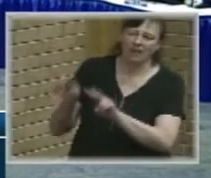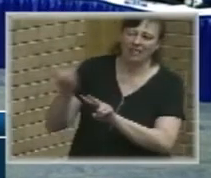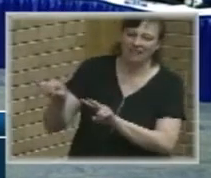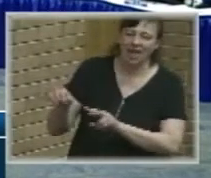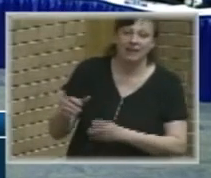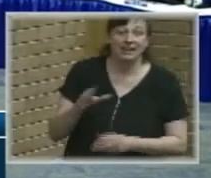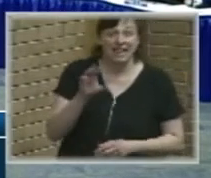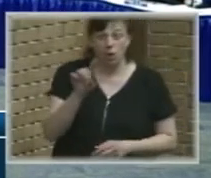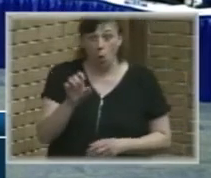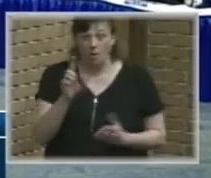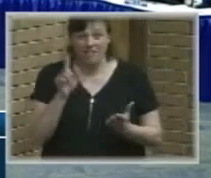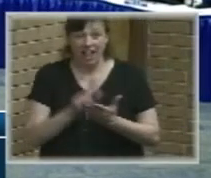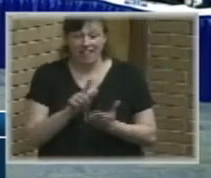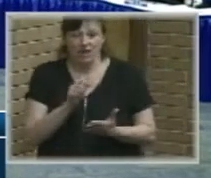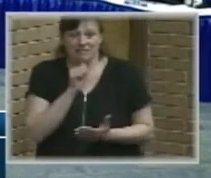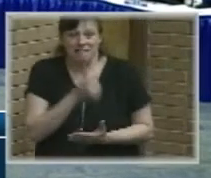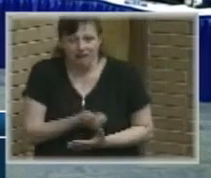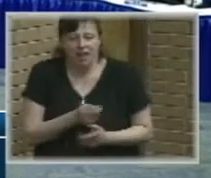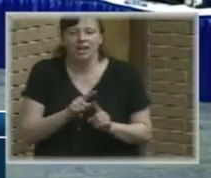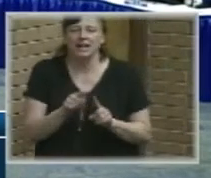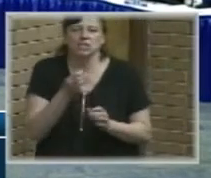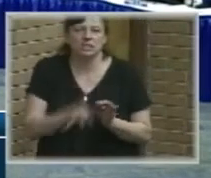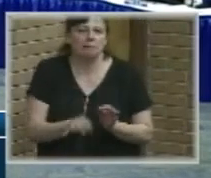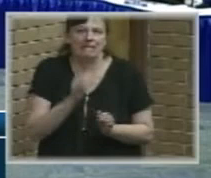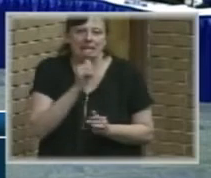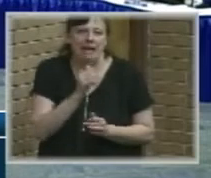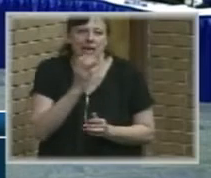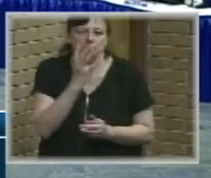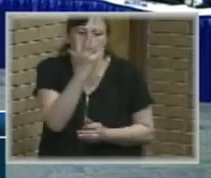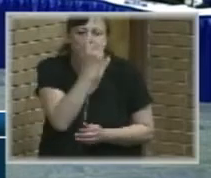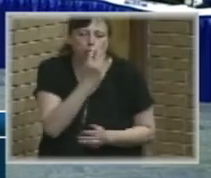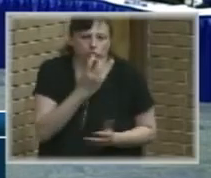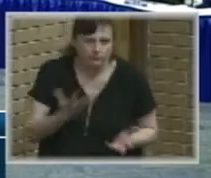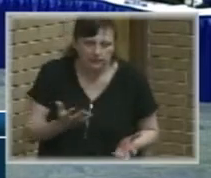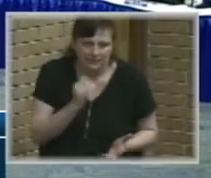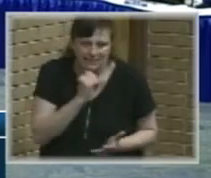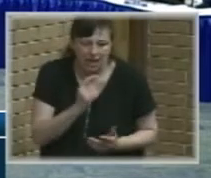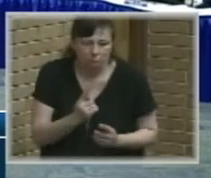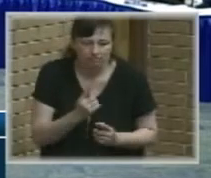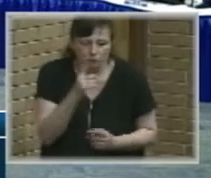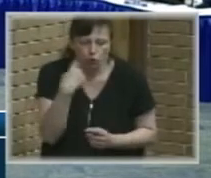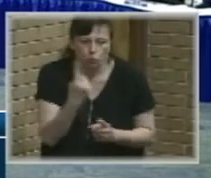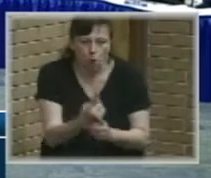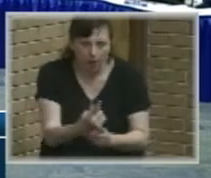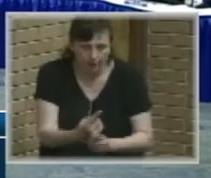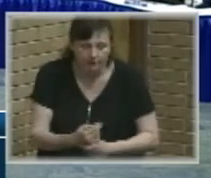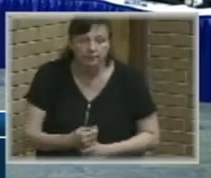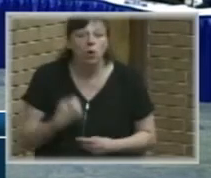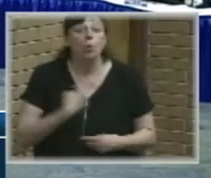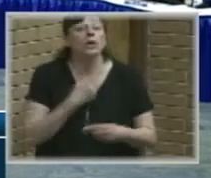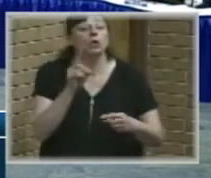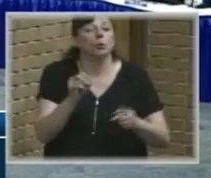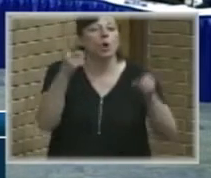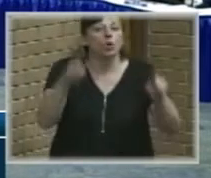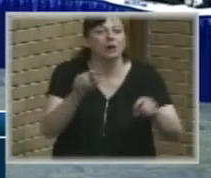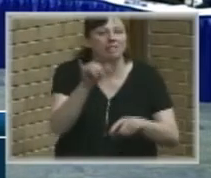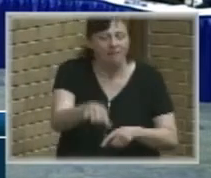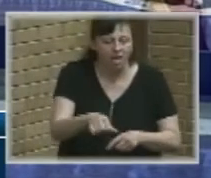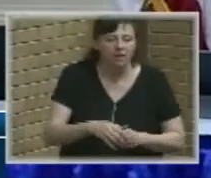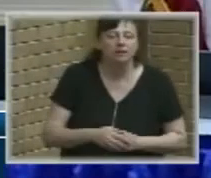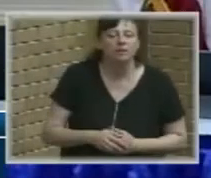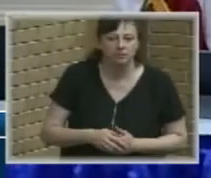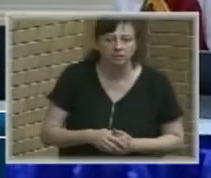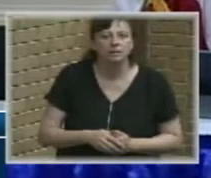not a code violation, it is simply just not very attractive. And one of the things we do agree on is